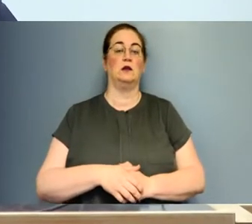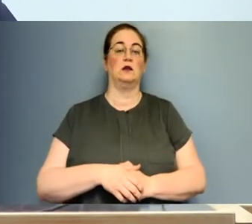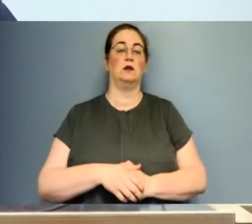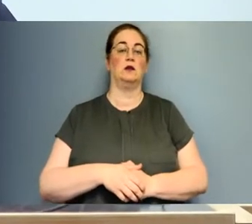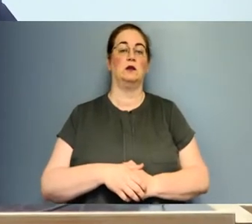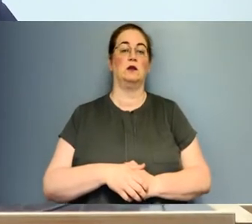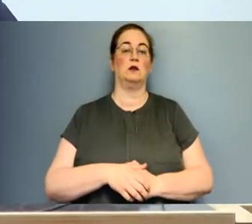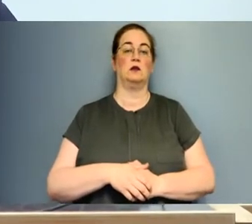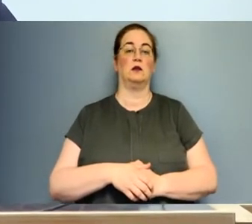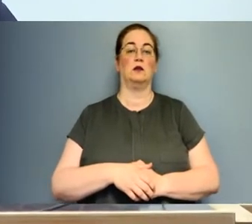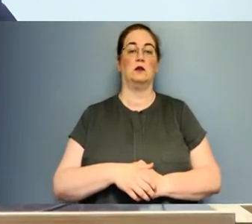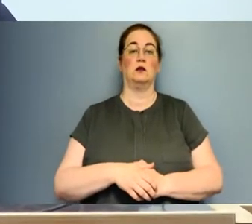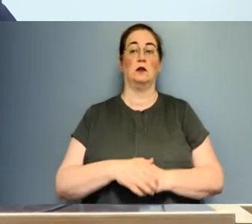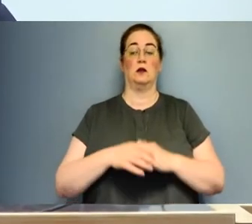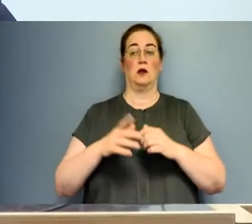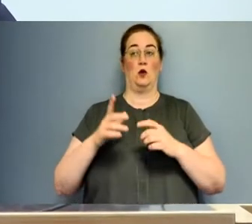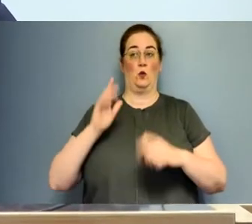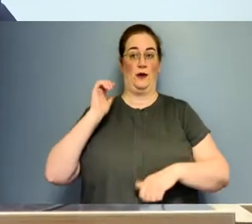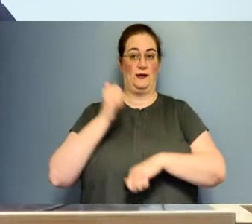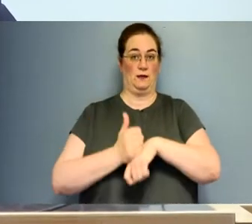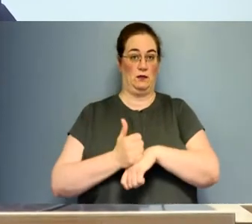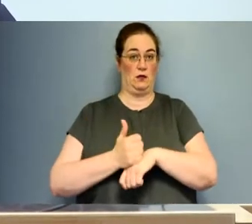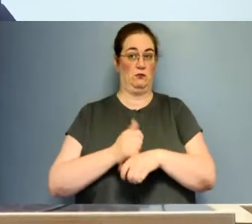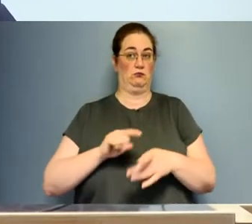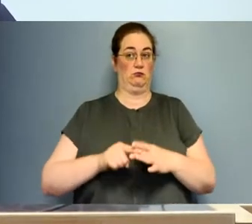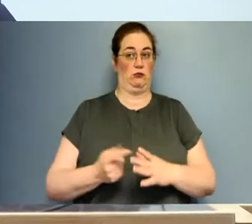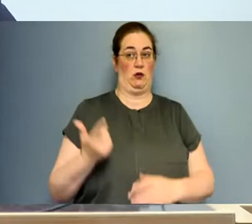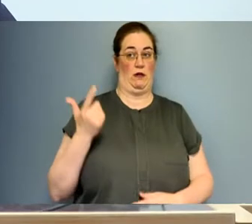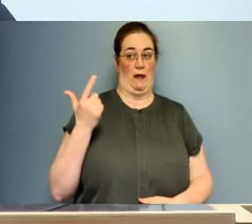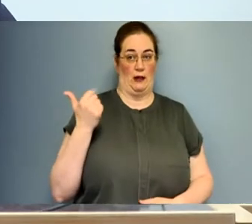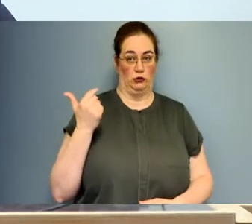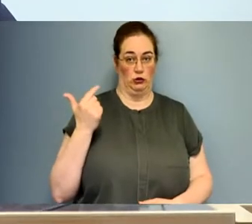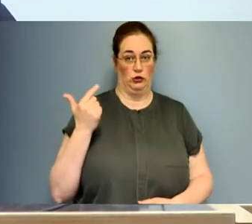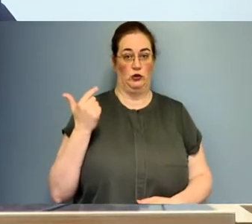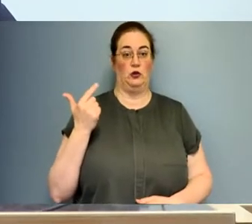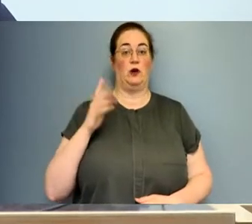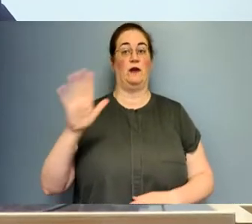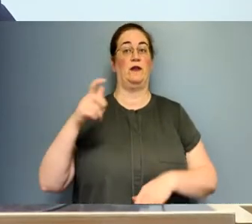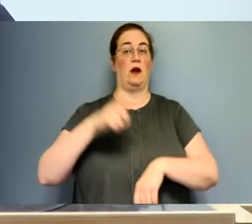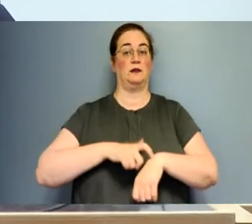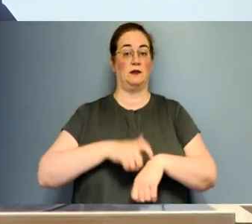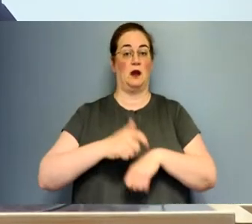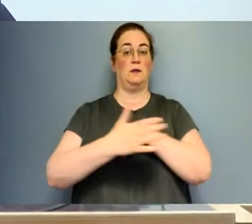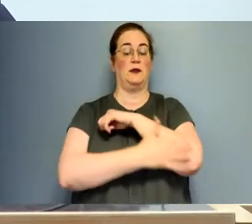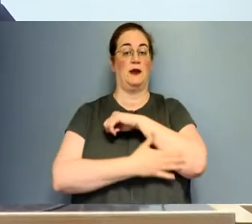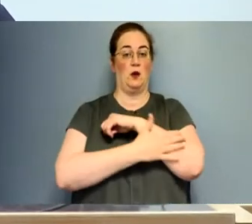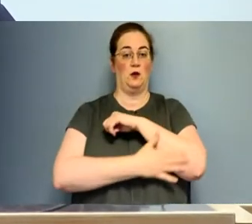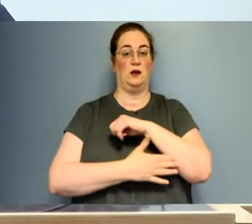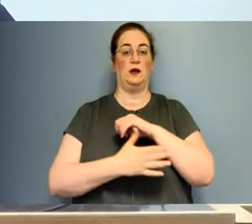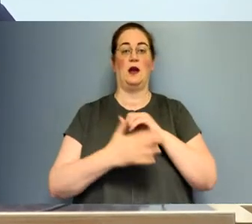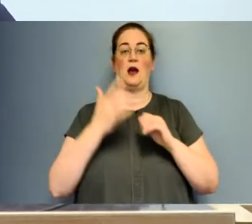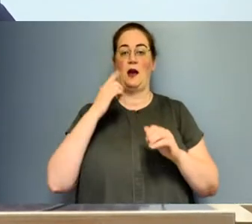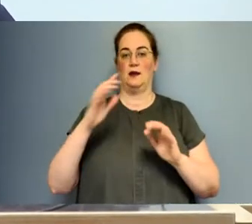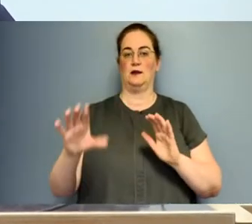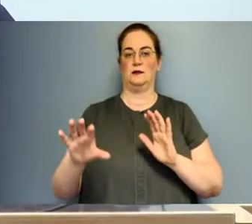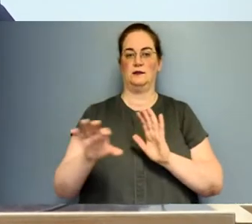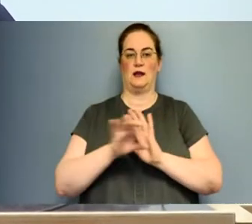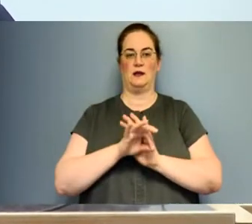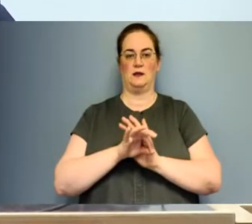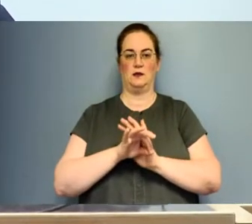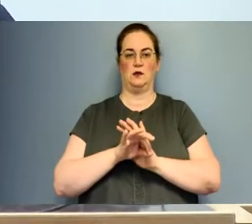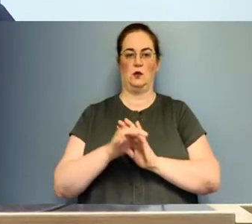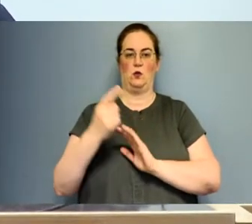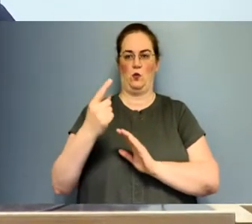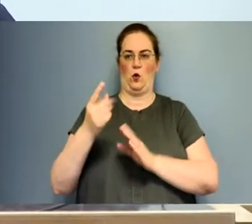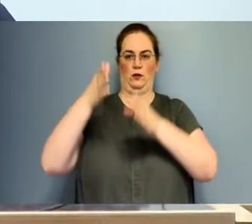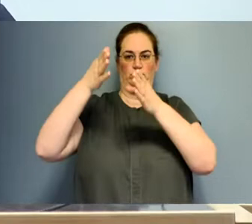And so that took effect last year, and at that point the county had designated one individual